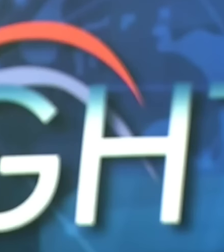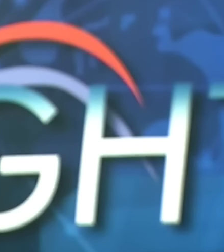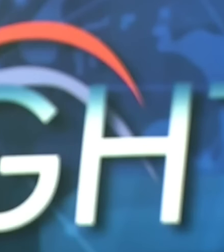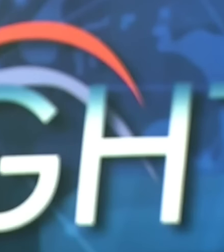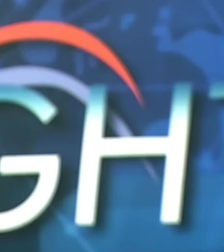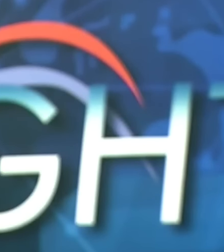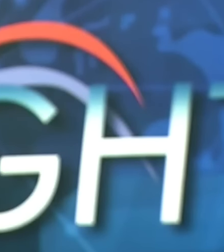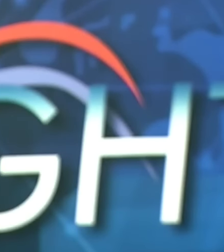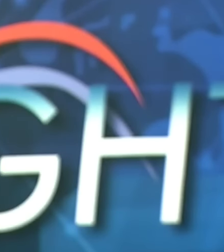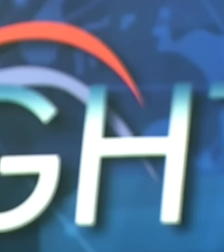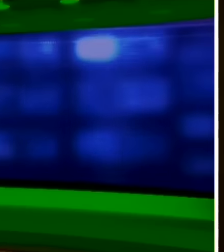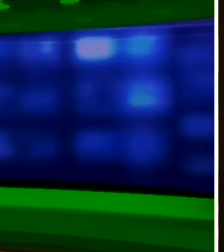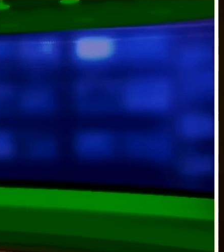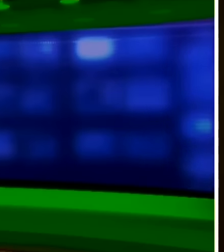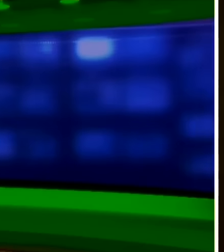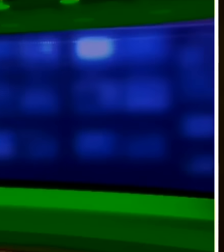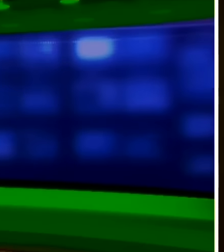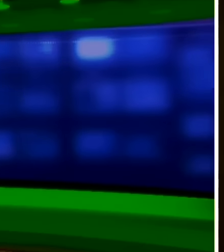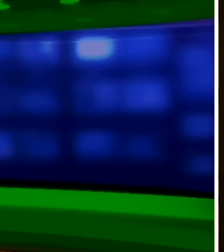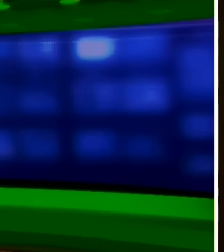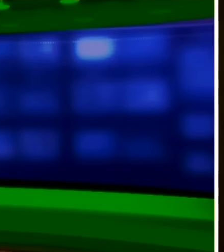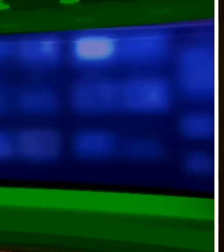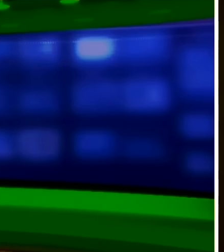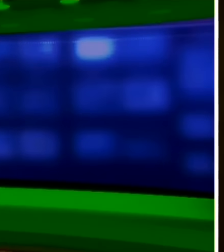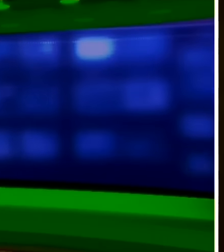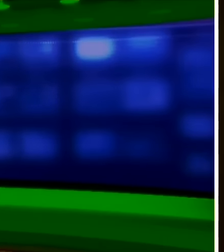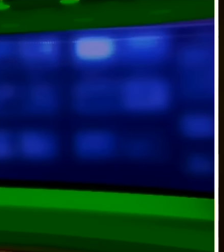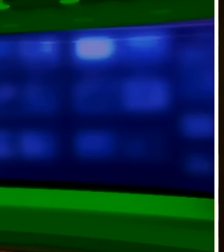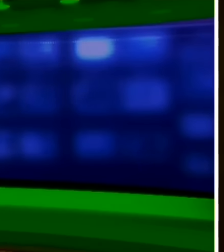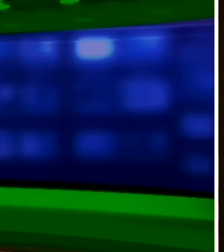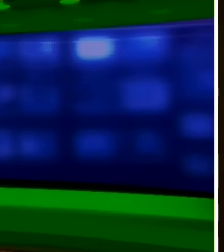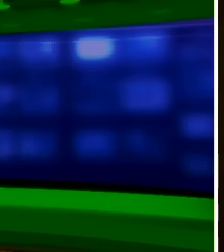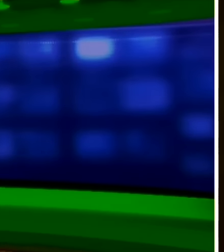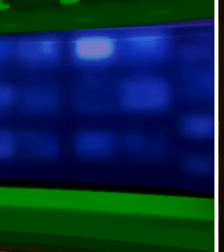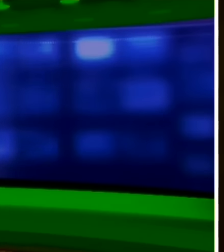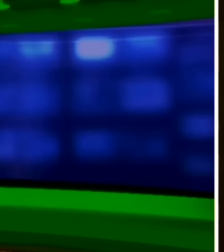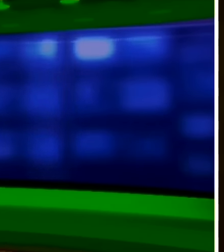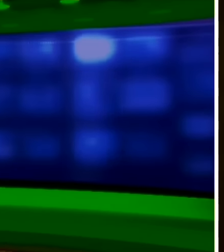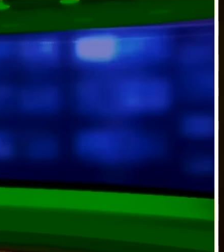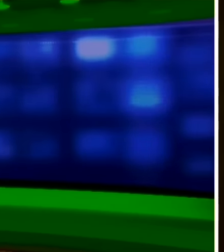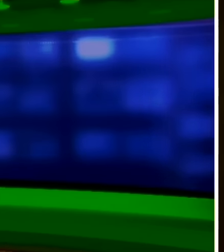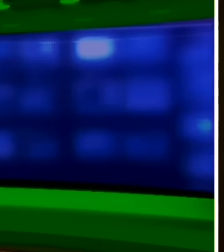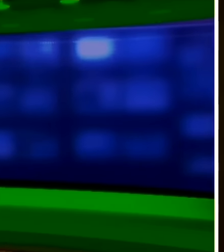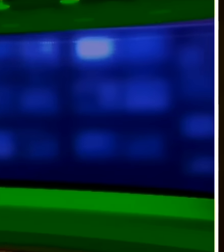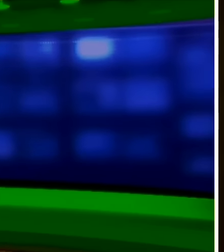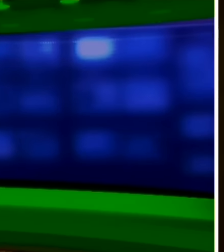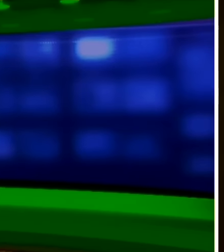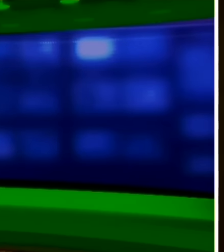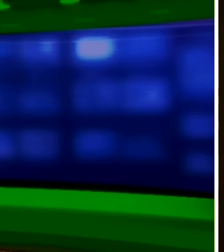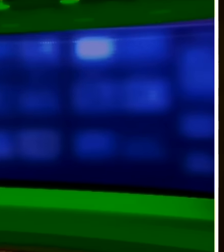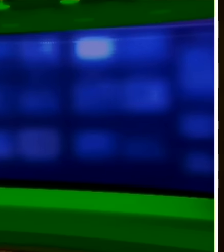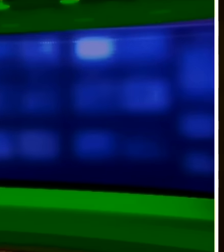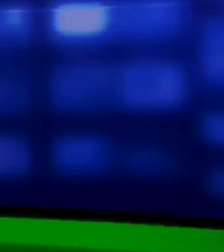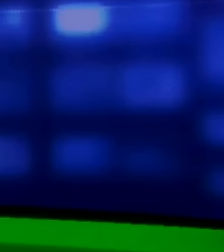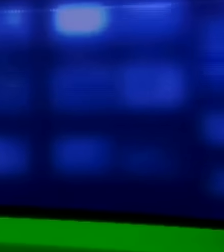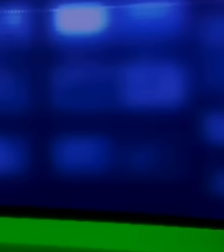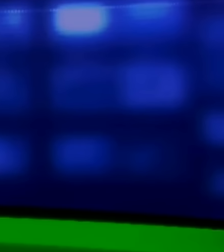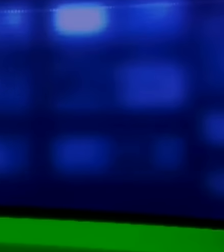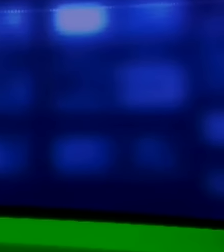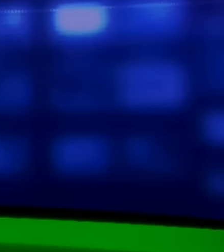And we say good evening to Carrie Ann O'Neill to find out what the weather picture is going to be like. Good evening to you, Wendy, and good evening,